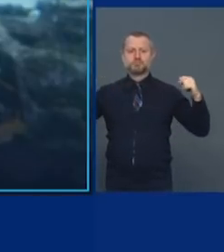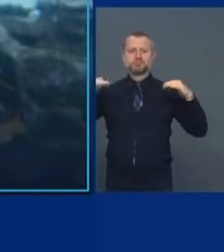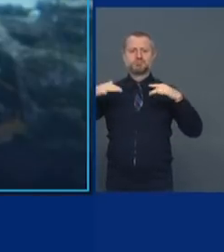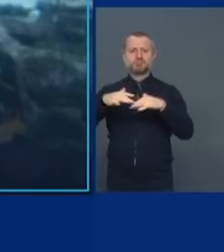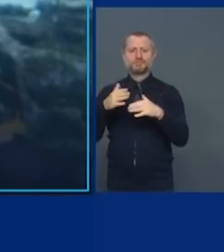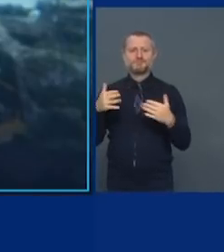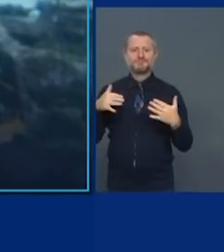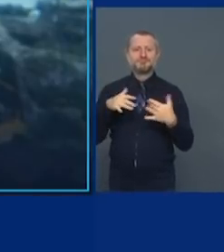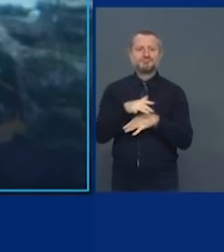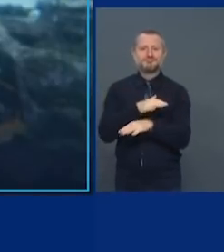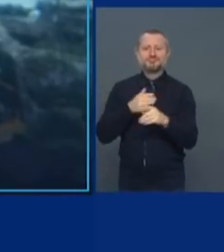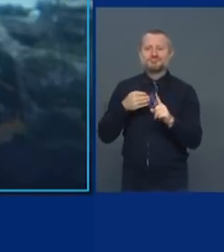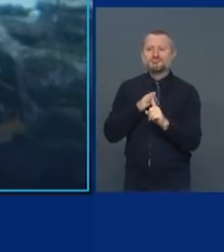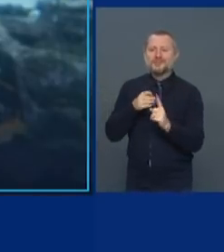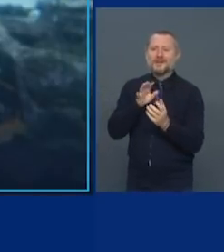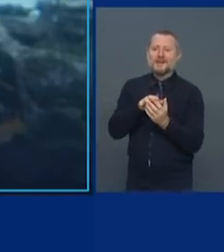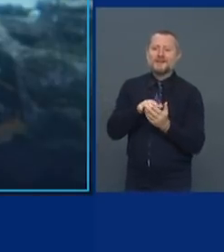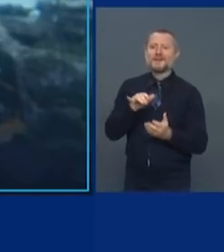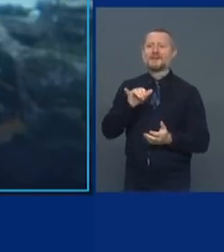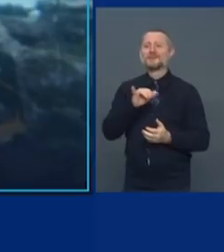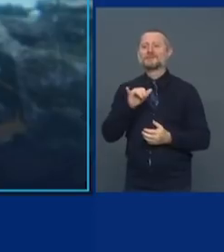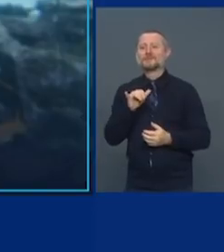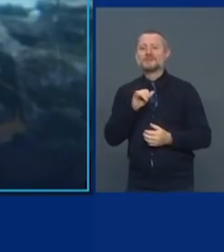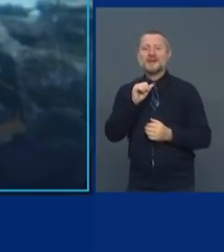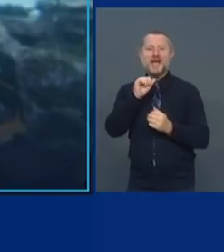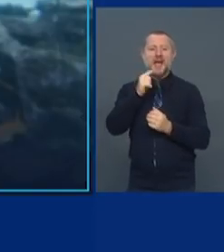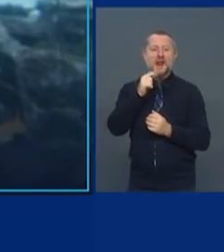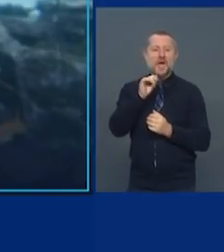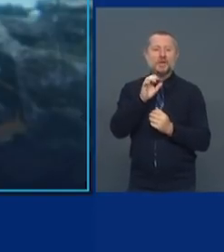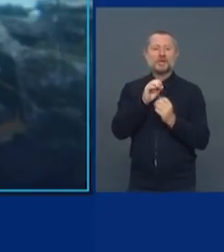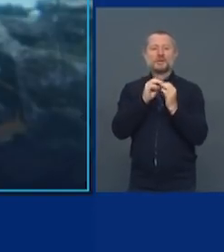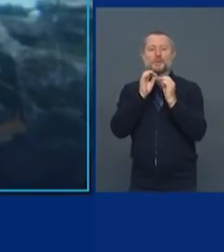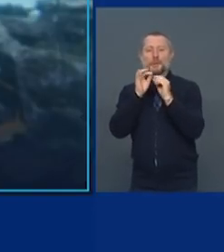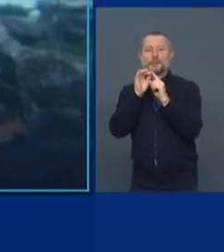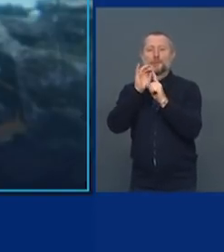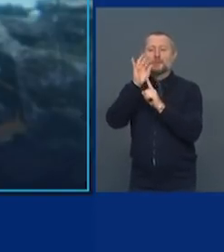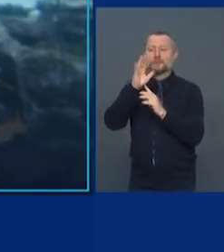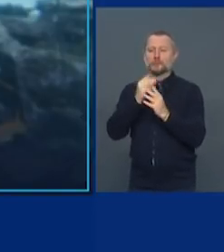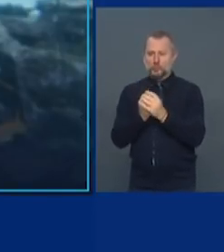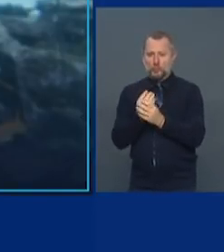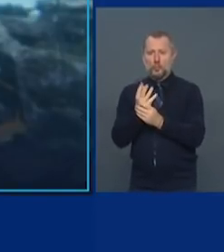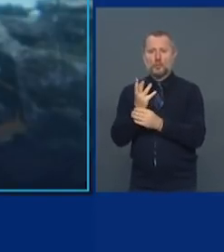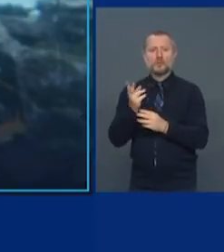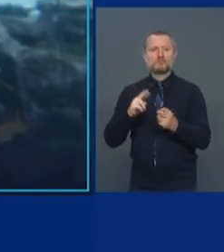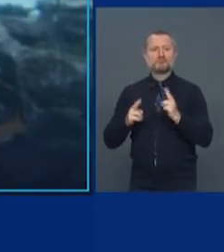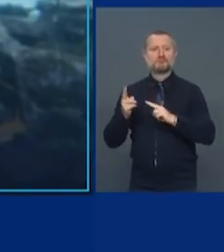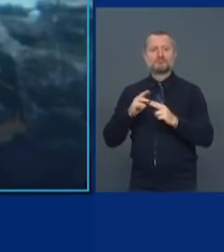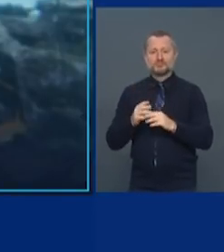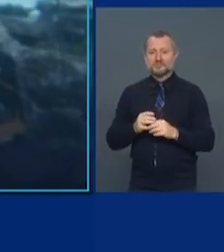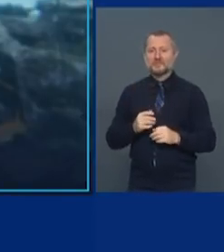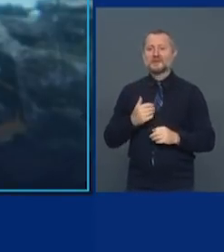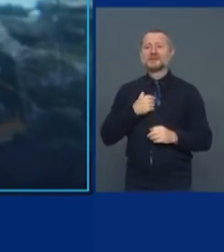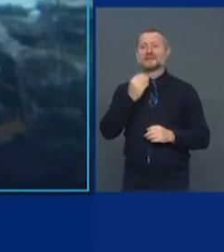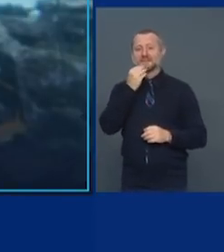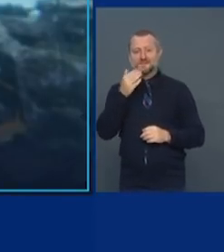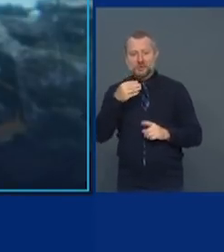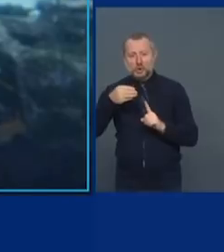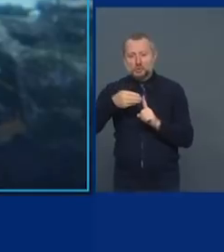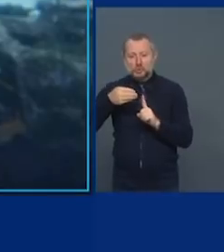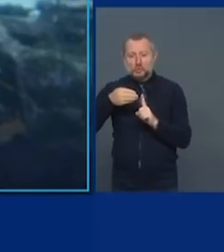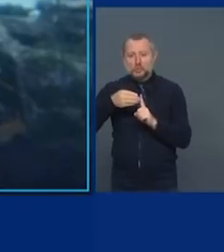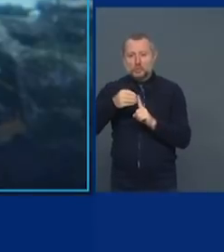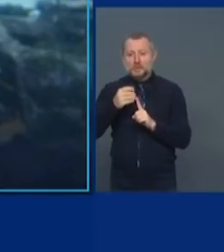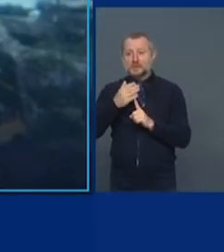mussels, algaes, things like that. They begin to occupy the reef, and they begin to create that food chain. And then